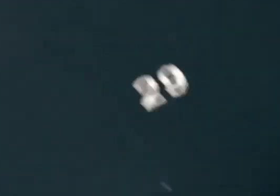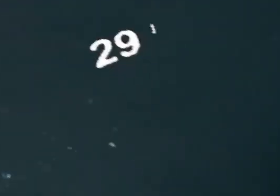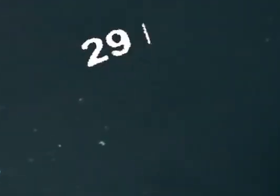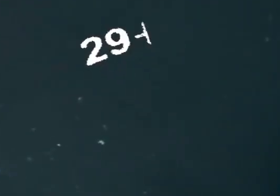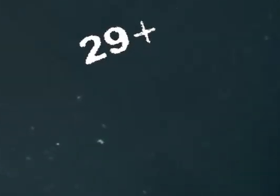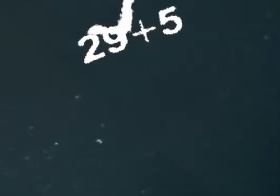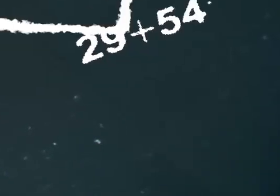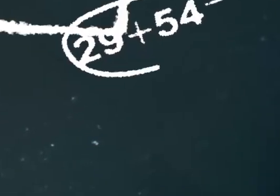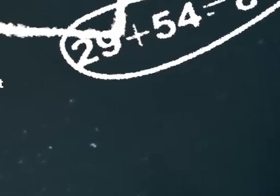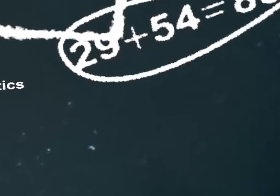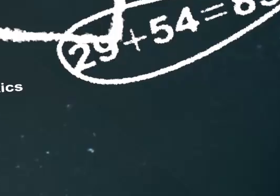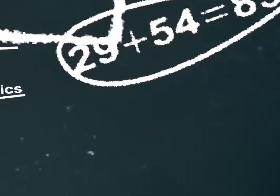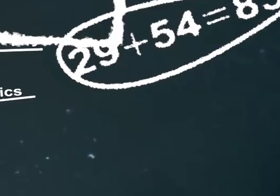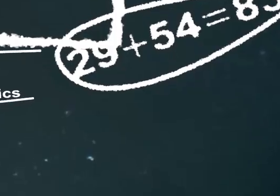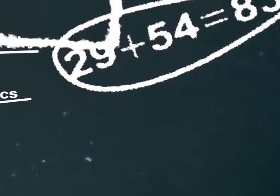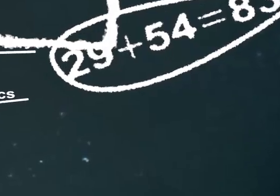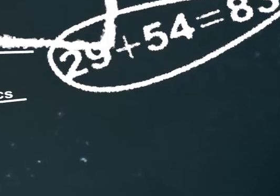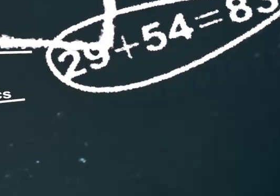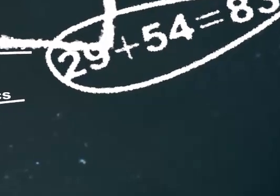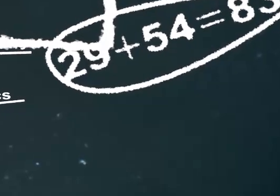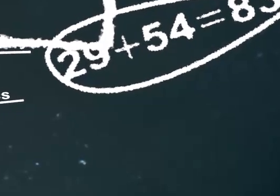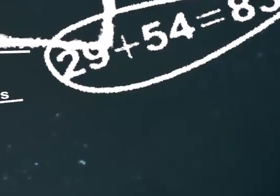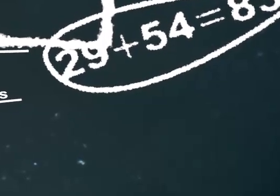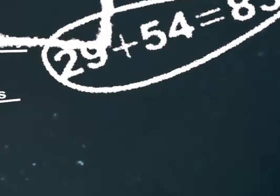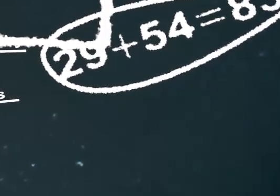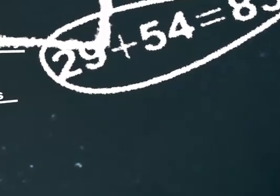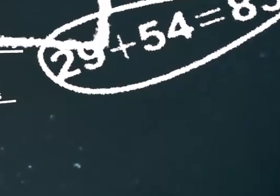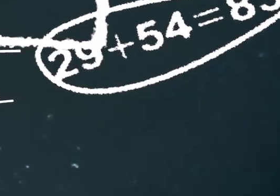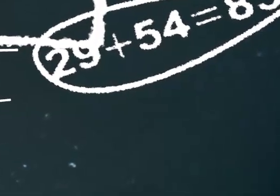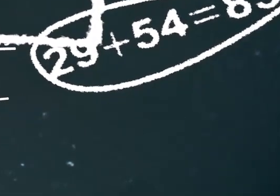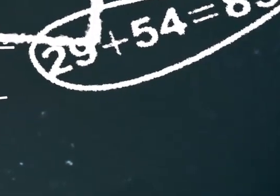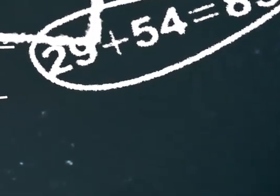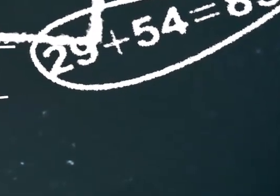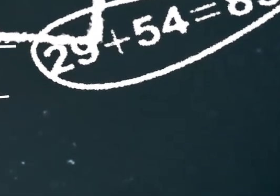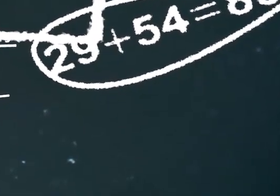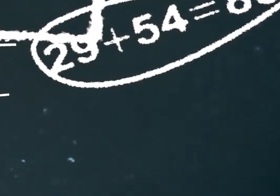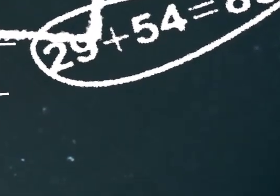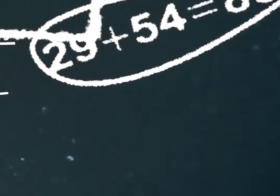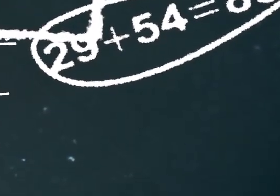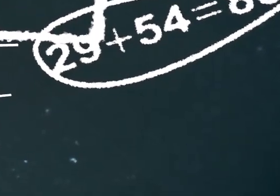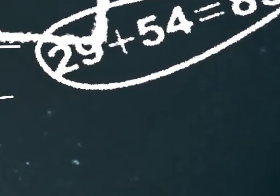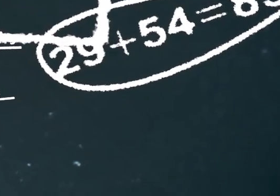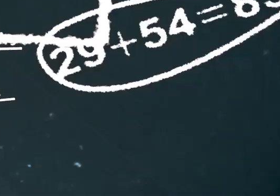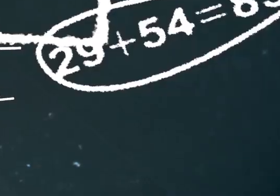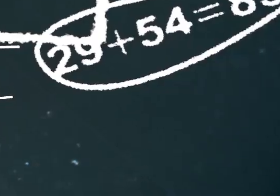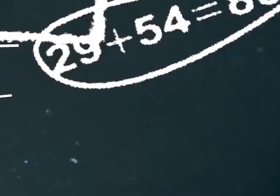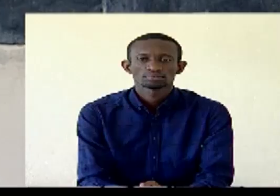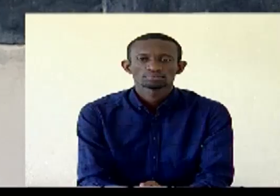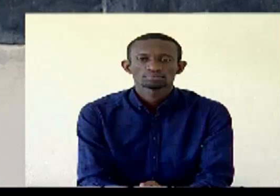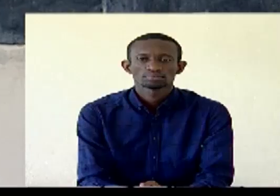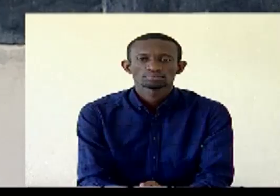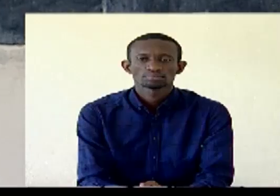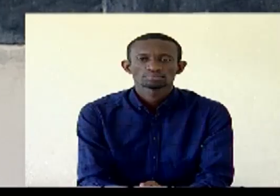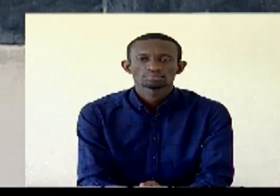Welcome to Study Time, a televised home learning program produced by Rwanda Education